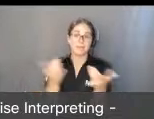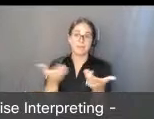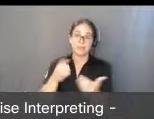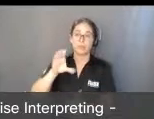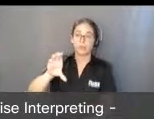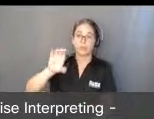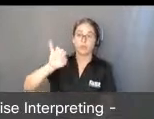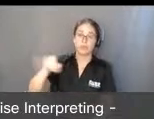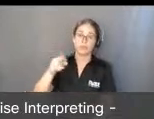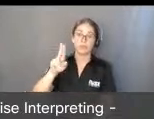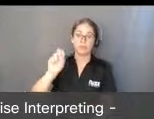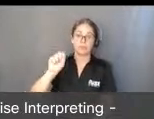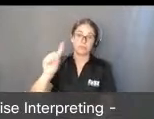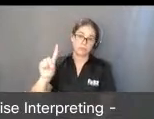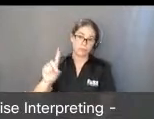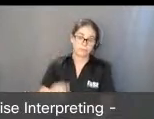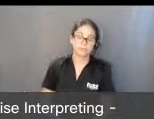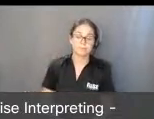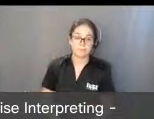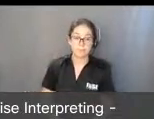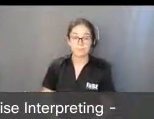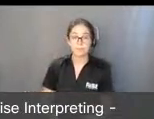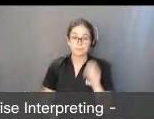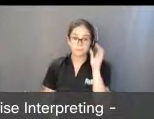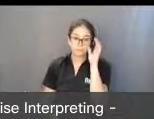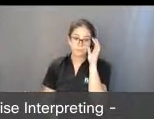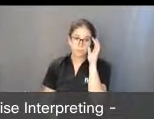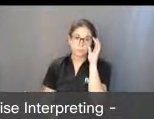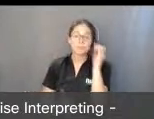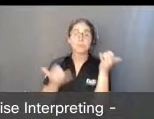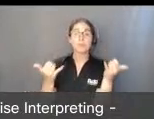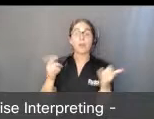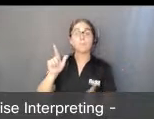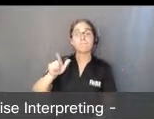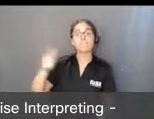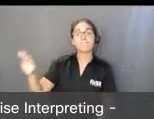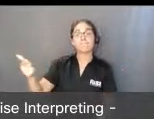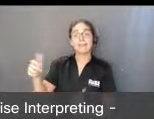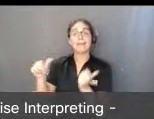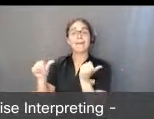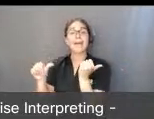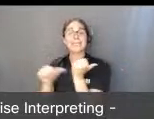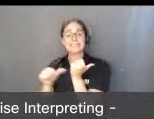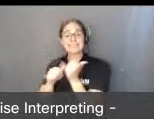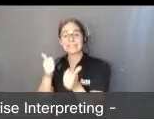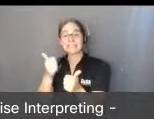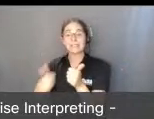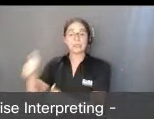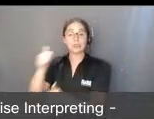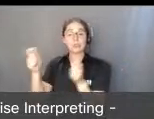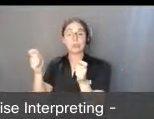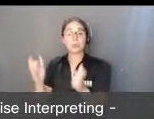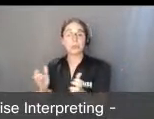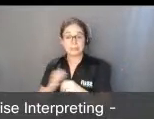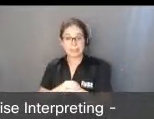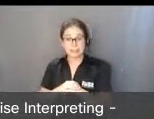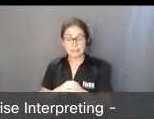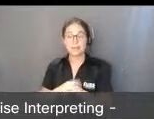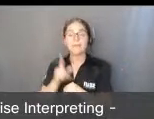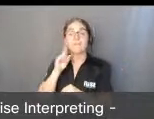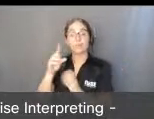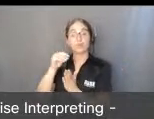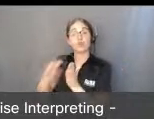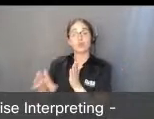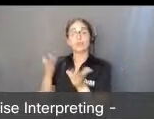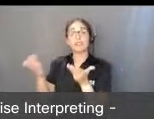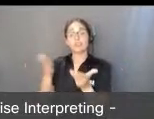So with that, I want to turn it over to our Assistant Superintendent of Student Services, Ms.